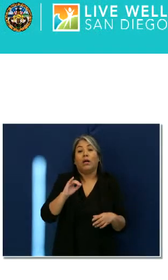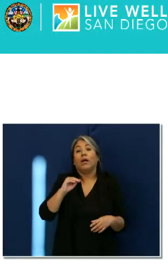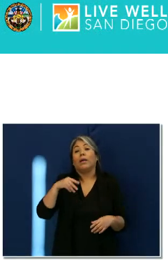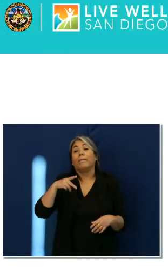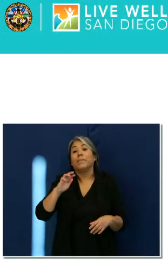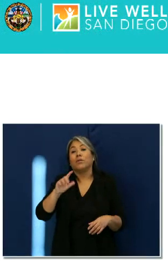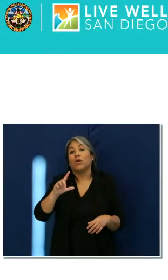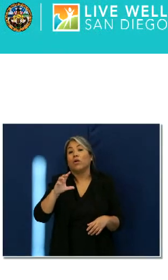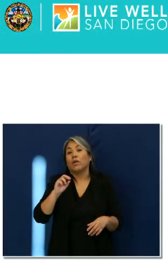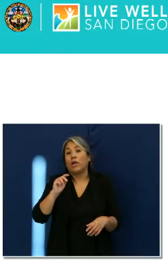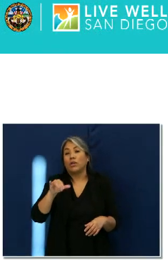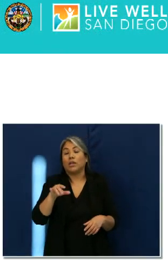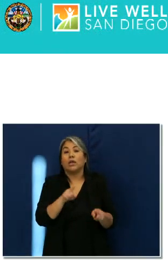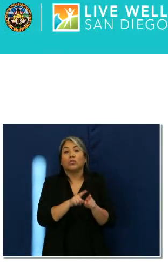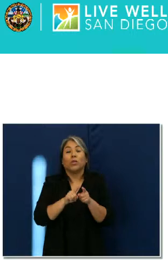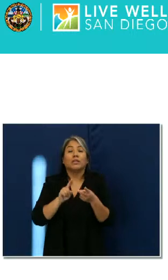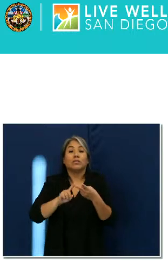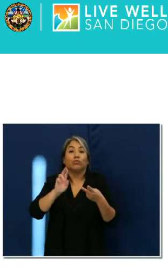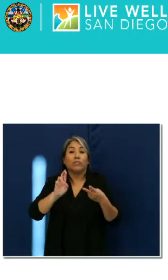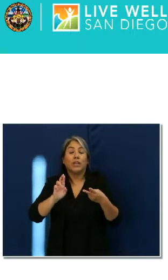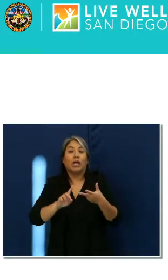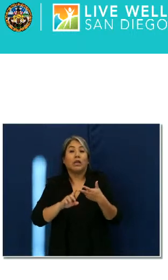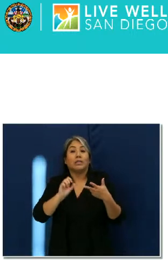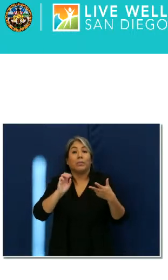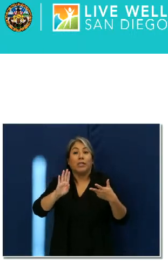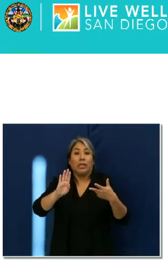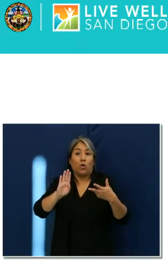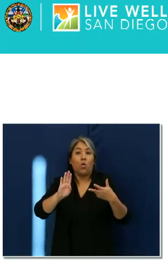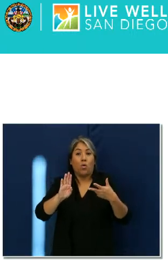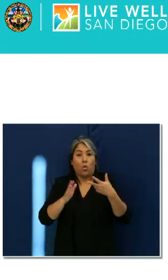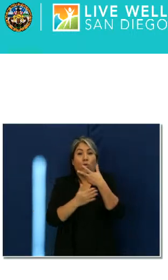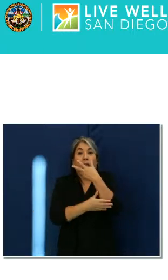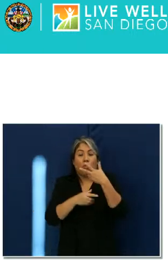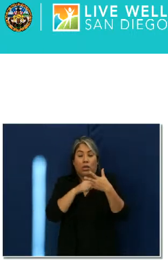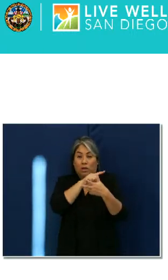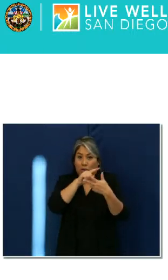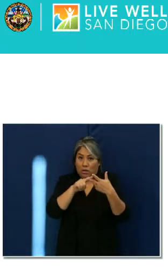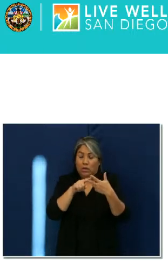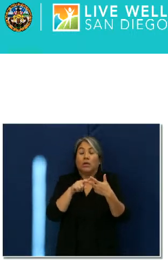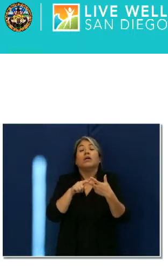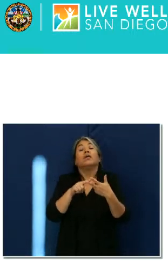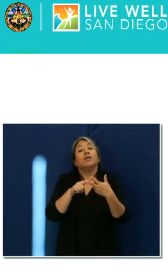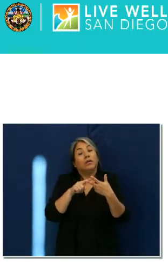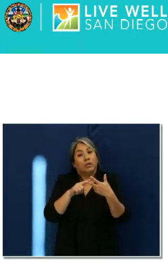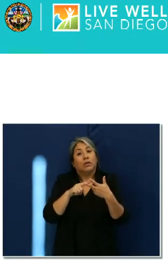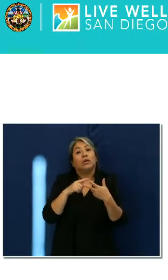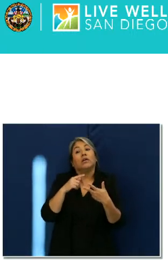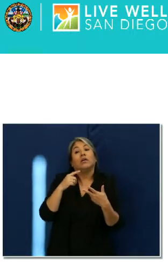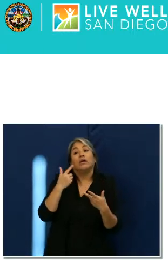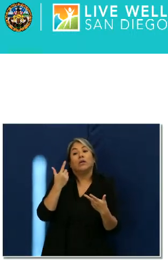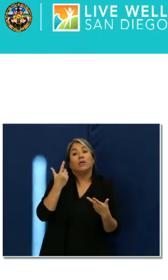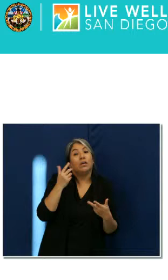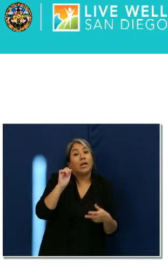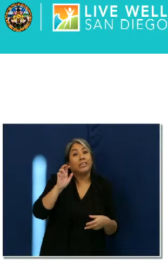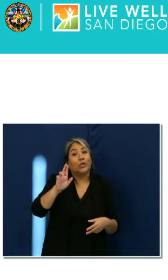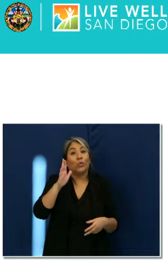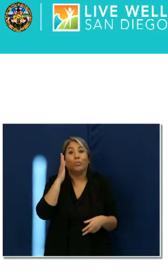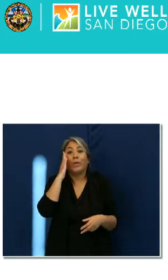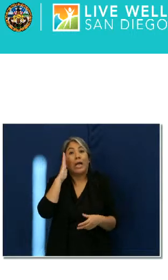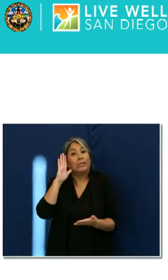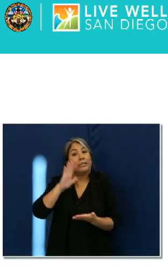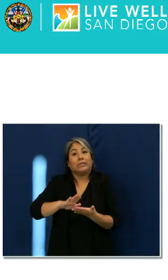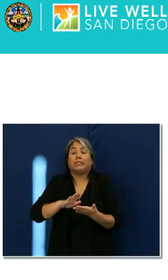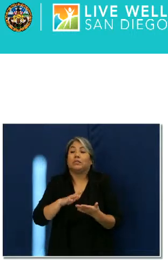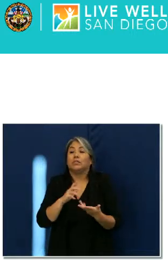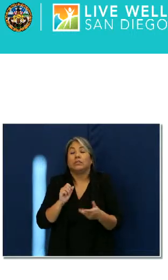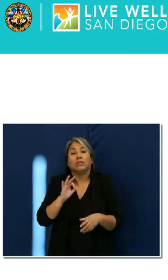County as well as Riverside and San Bernardino County, they are having a very low number of ICU beds that are staffed